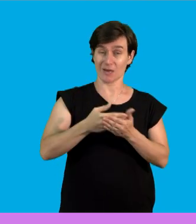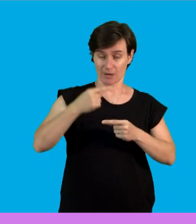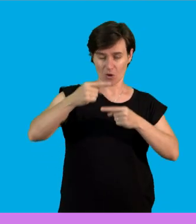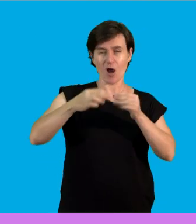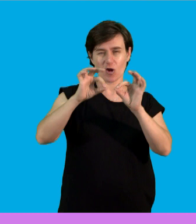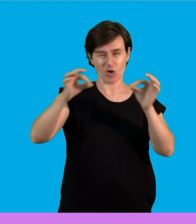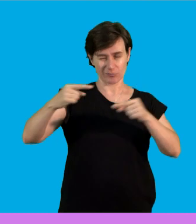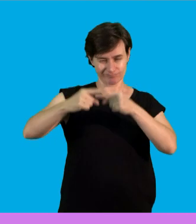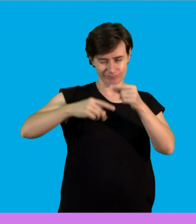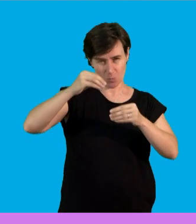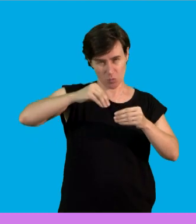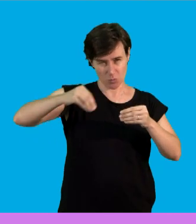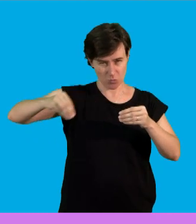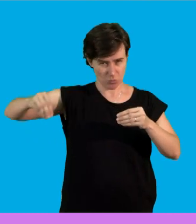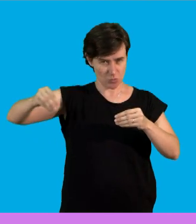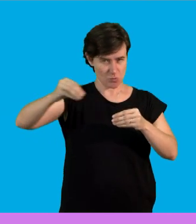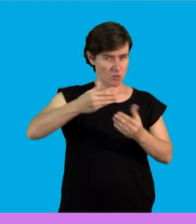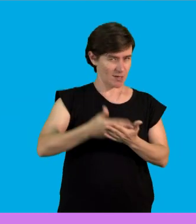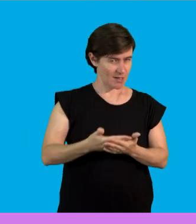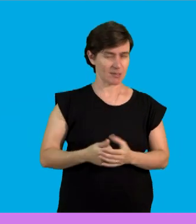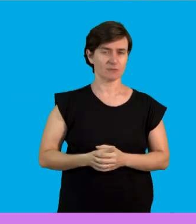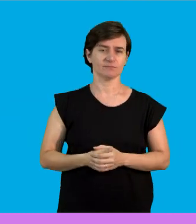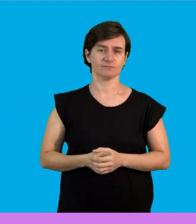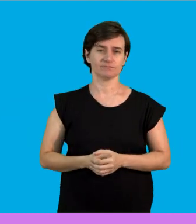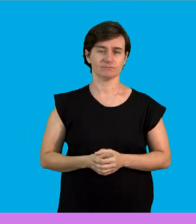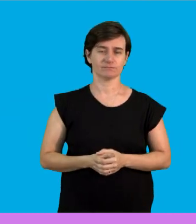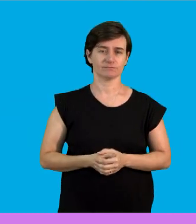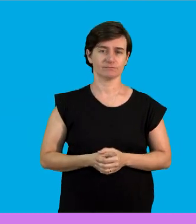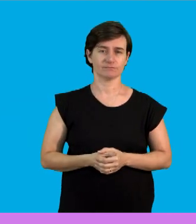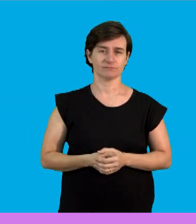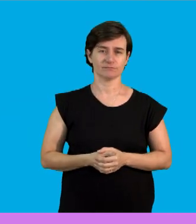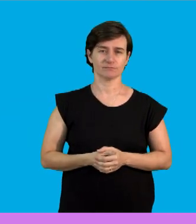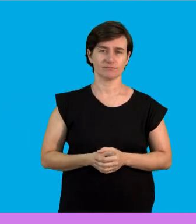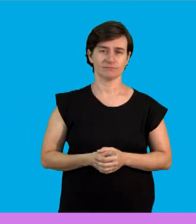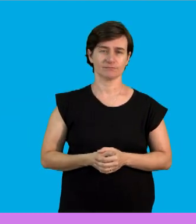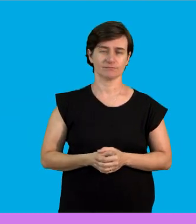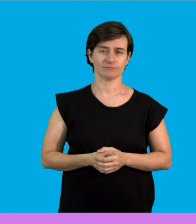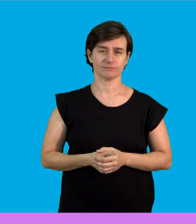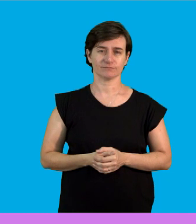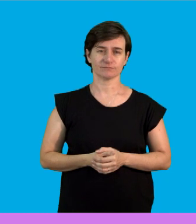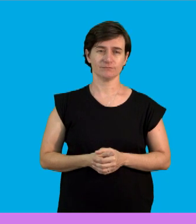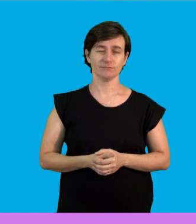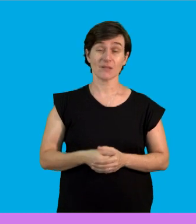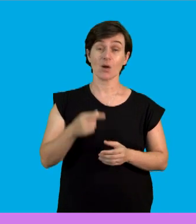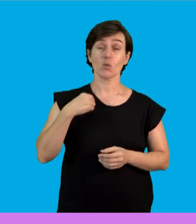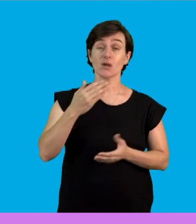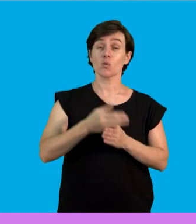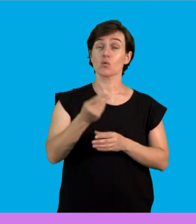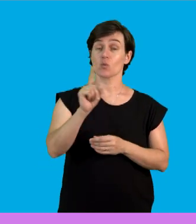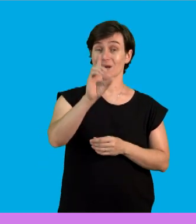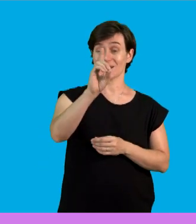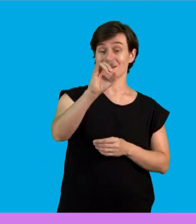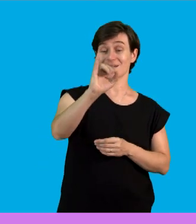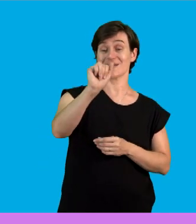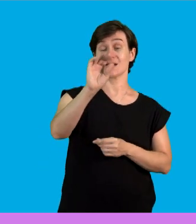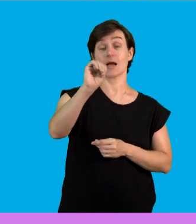fit exactly in this box. Now, remember now, we are working with the